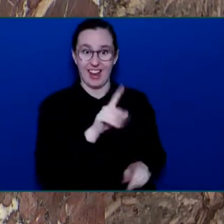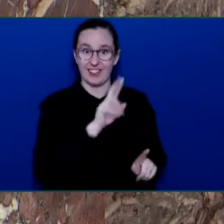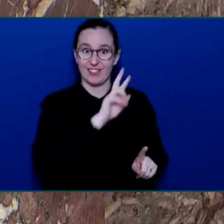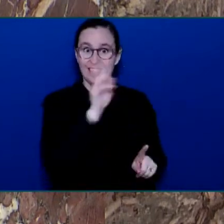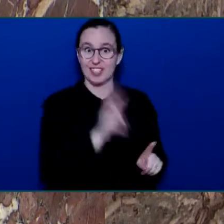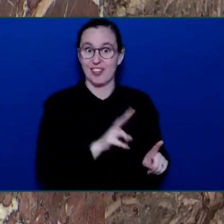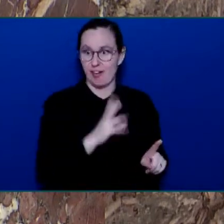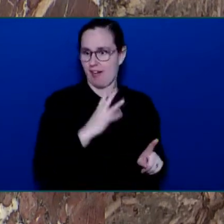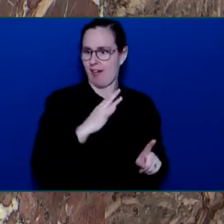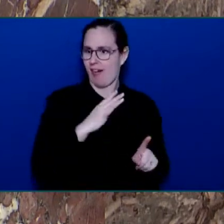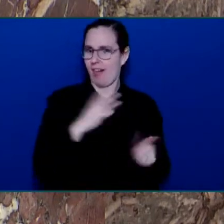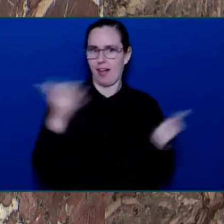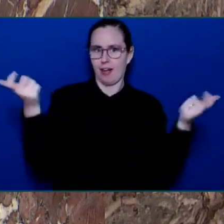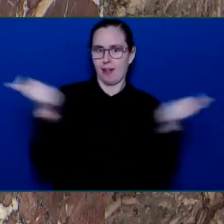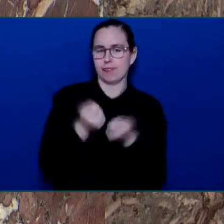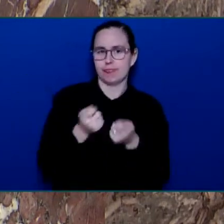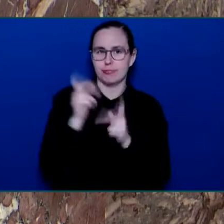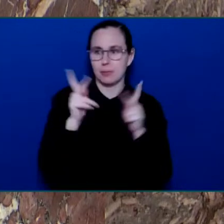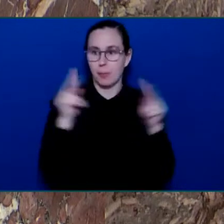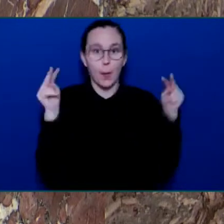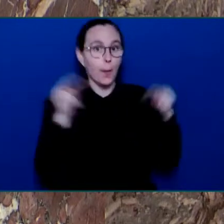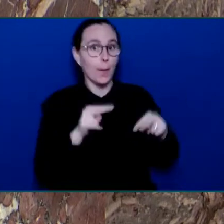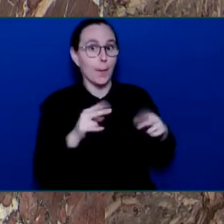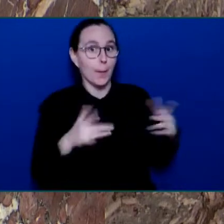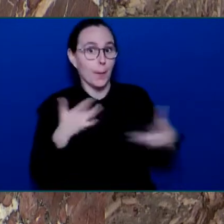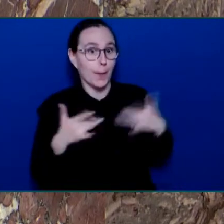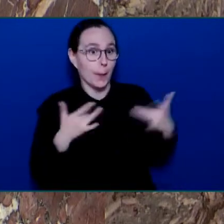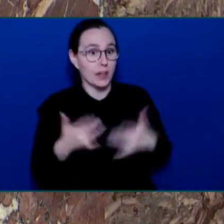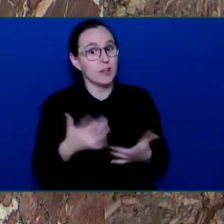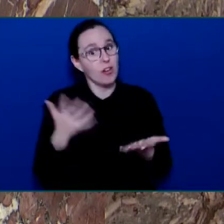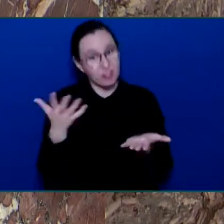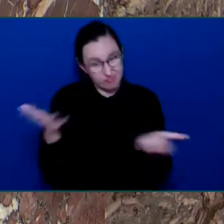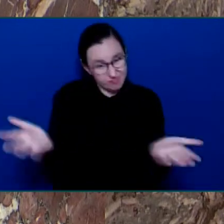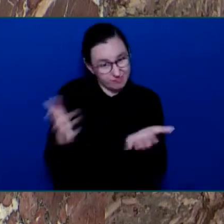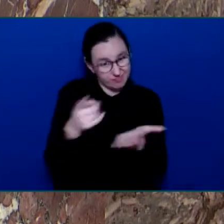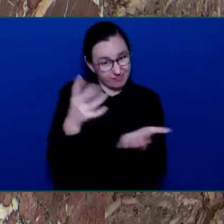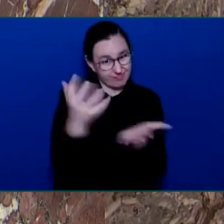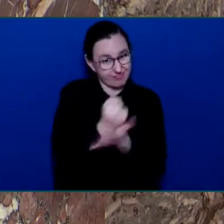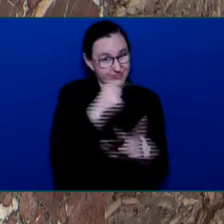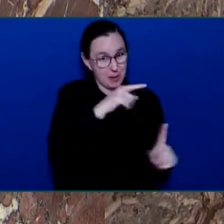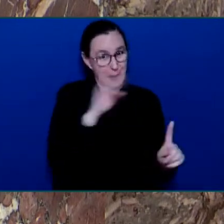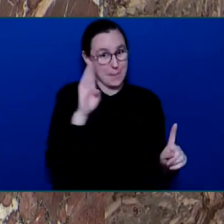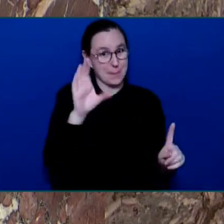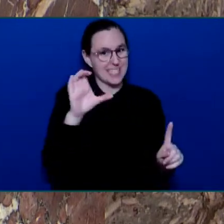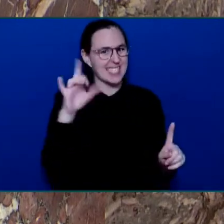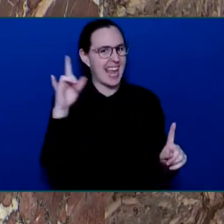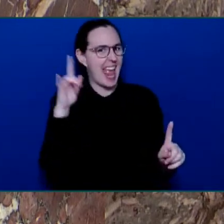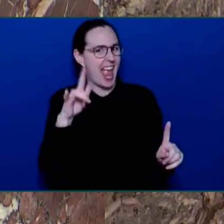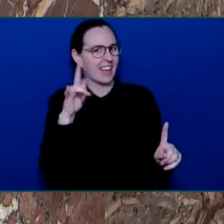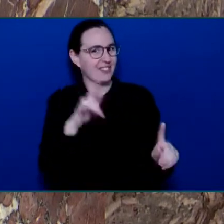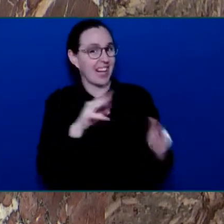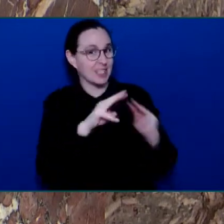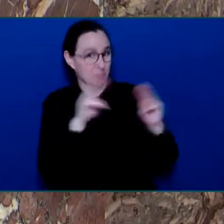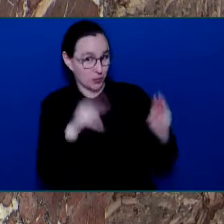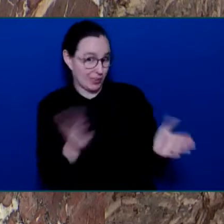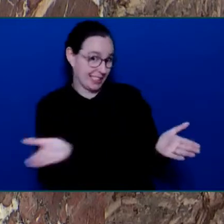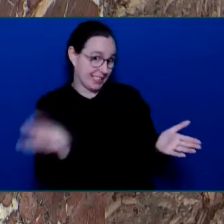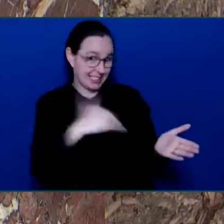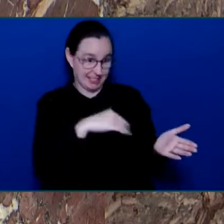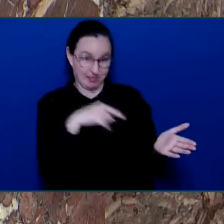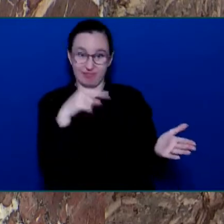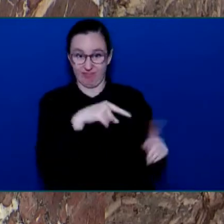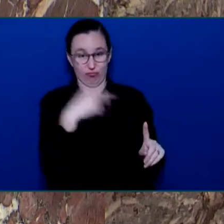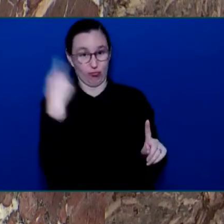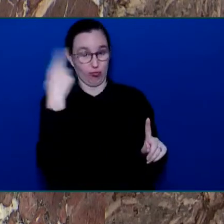BC Aviation Museum and celebrate the impact it has had on all of us. I certainly have a blast, and